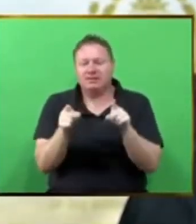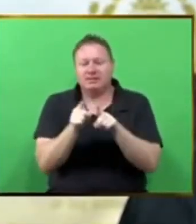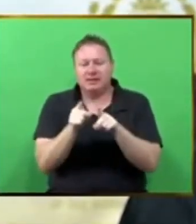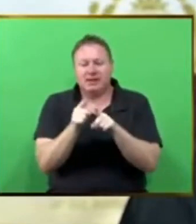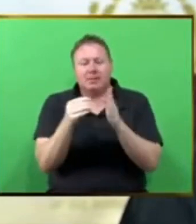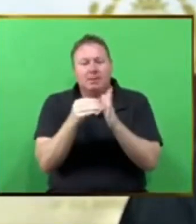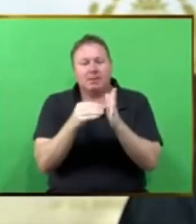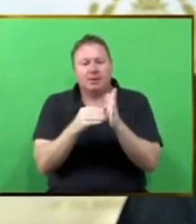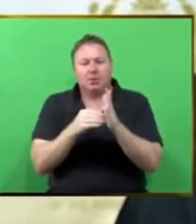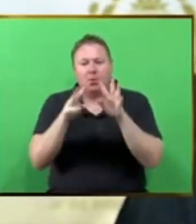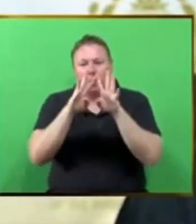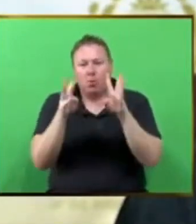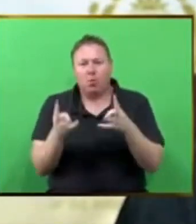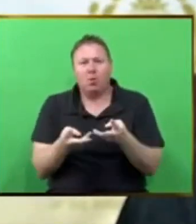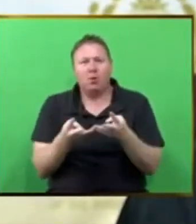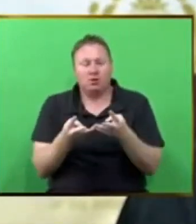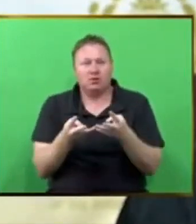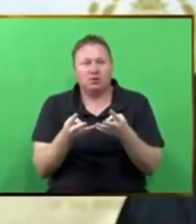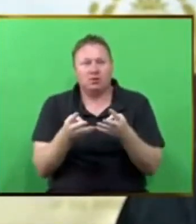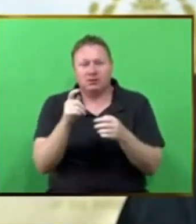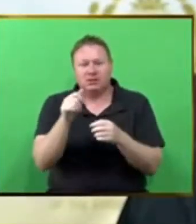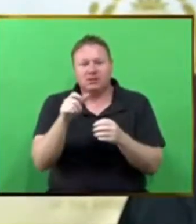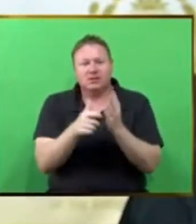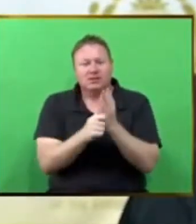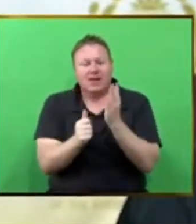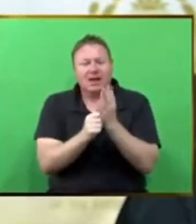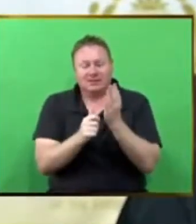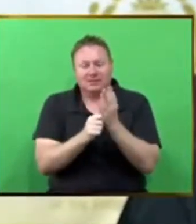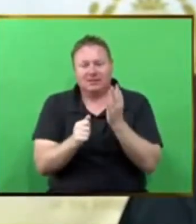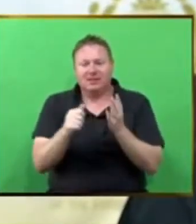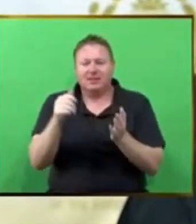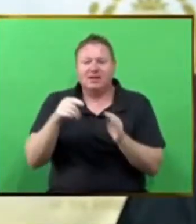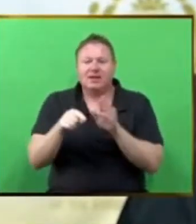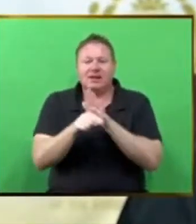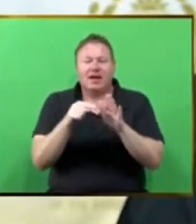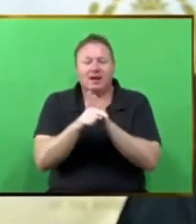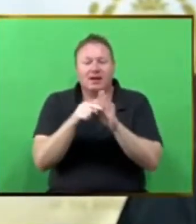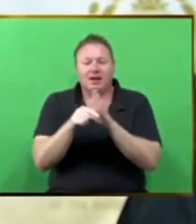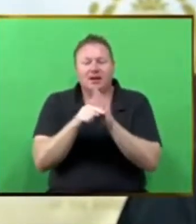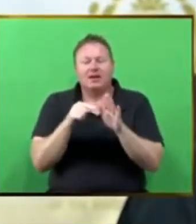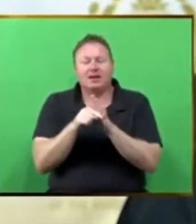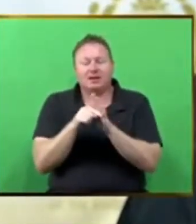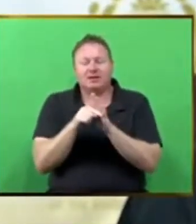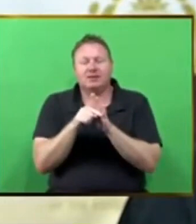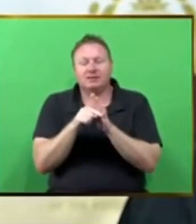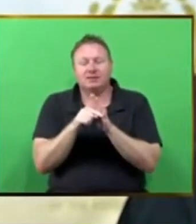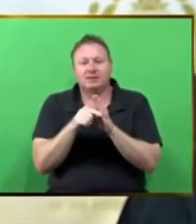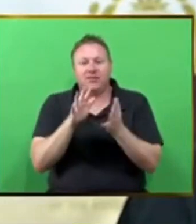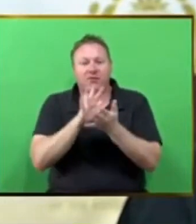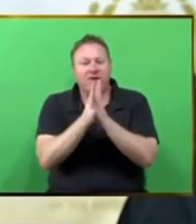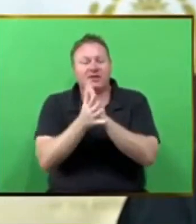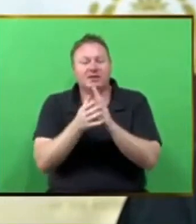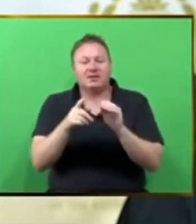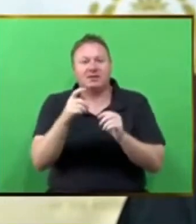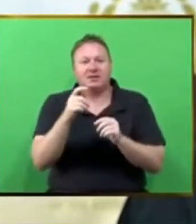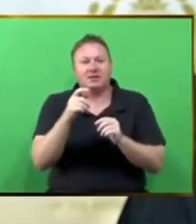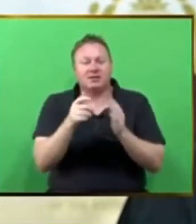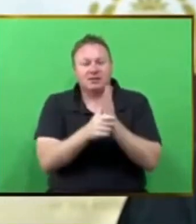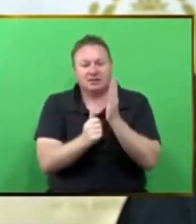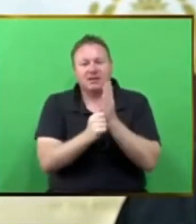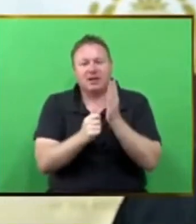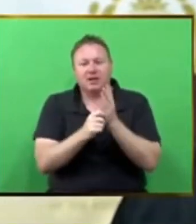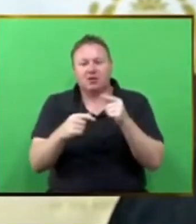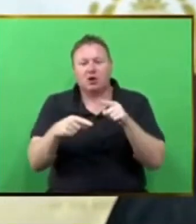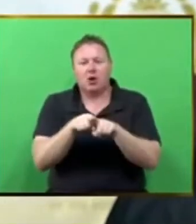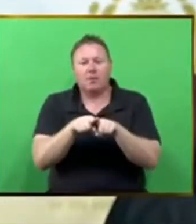implementing a global minimum corporate tax to limit the negative effects of tax competition. Multinational